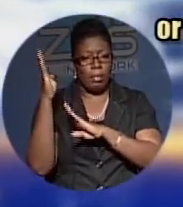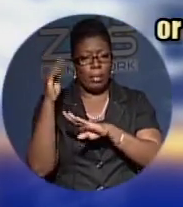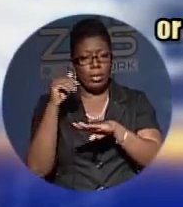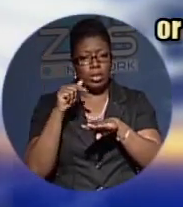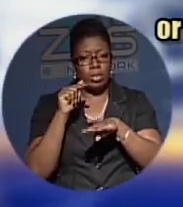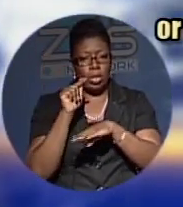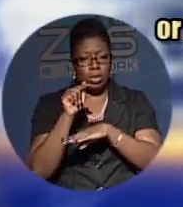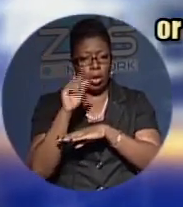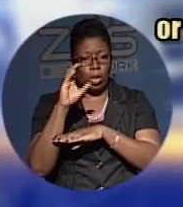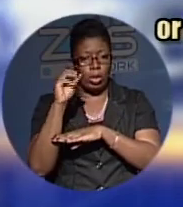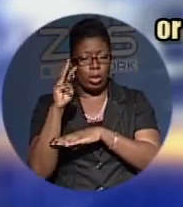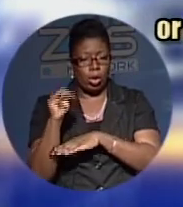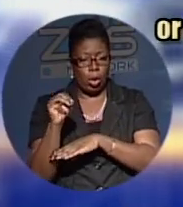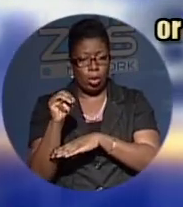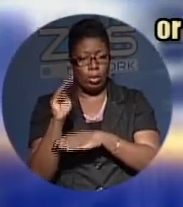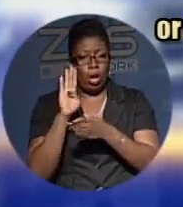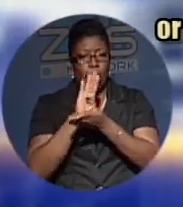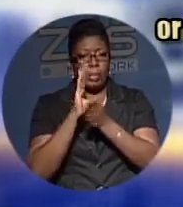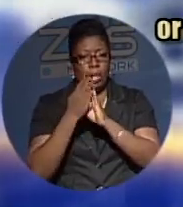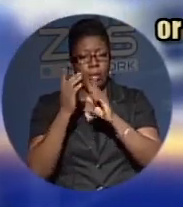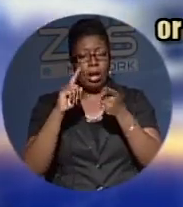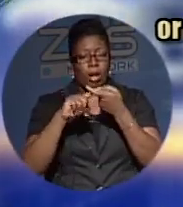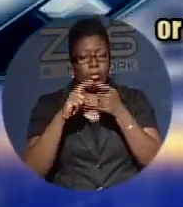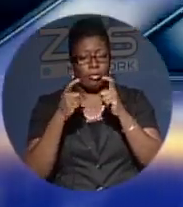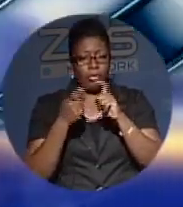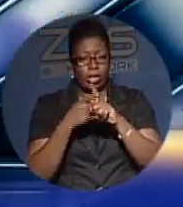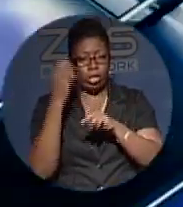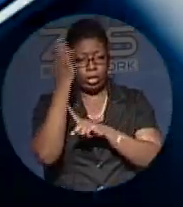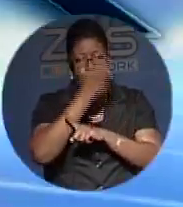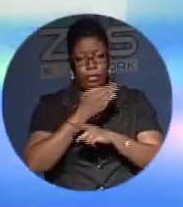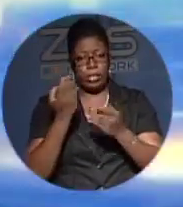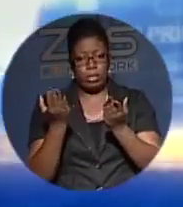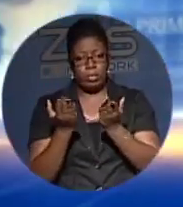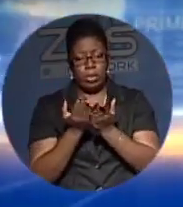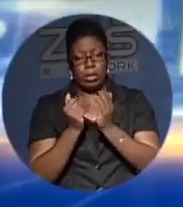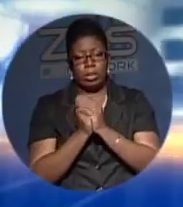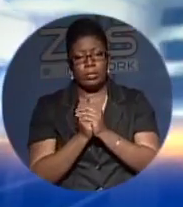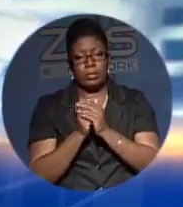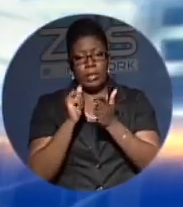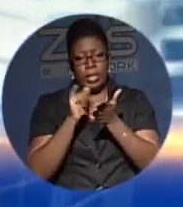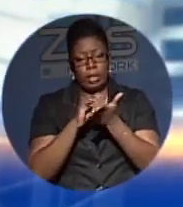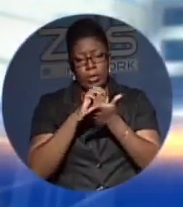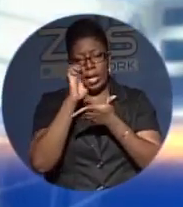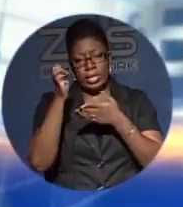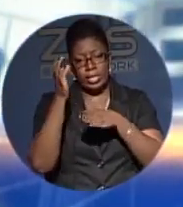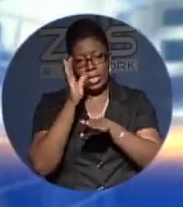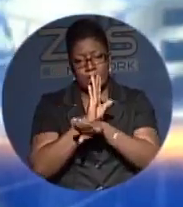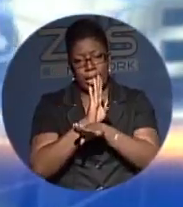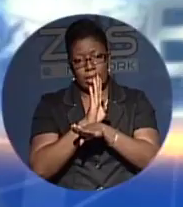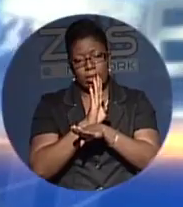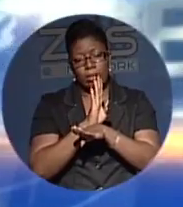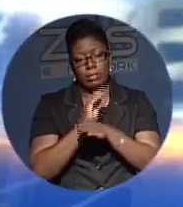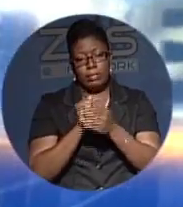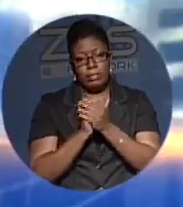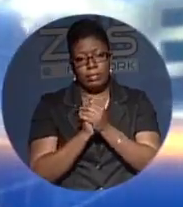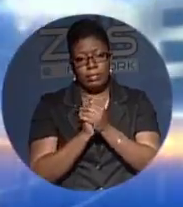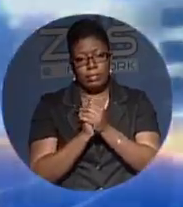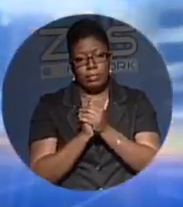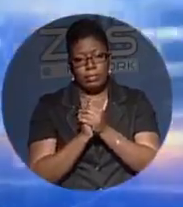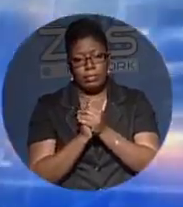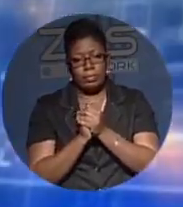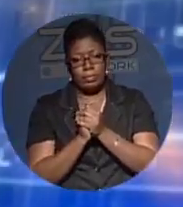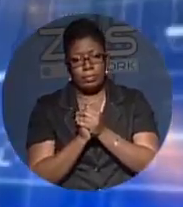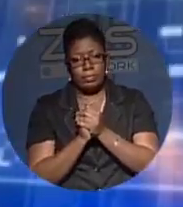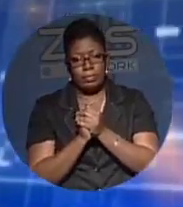.com or become our friend on ZNS's official Facebook page. And that will end tonight's edition of the Business Beast, sponsored by World Fidelity.